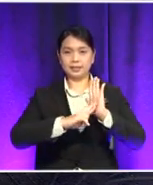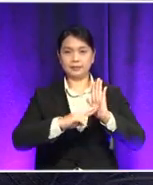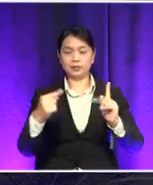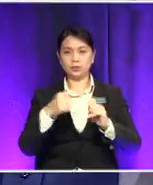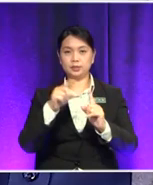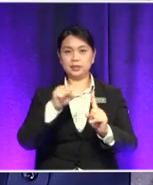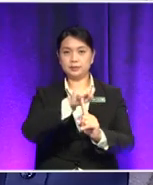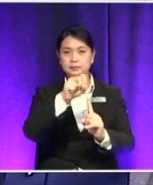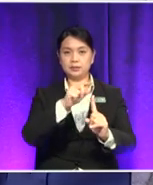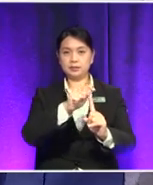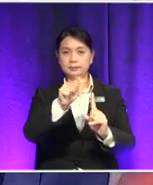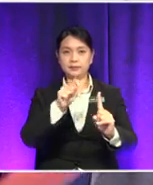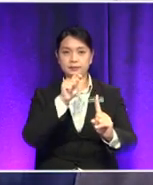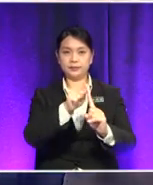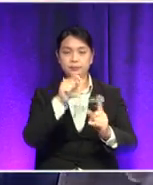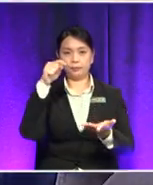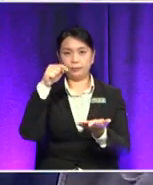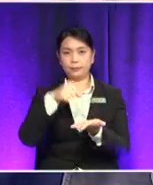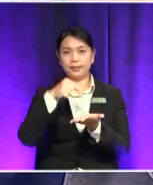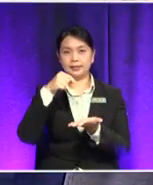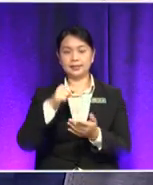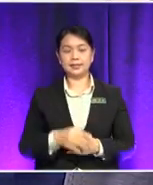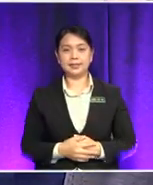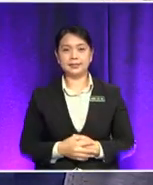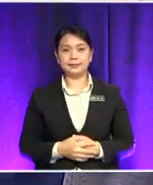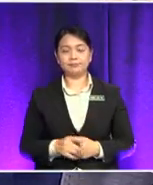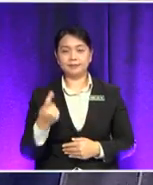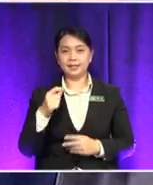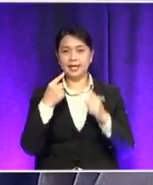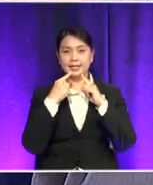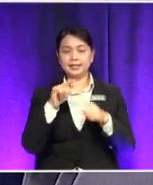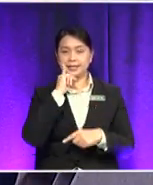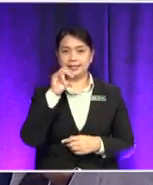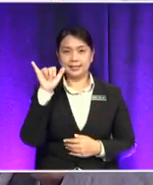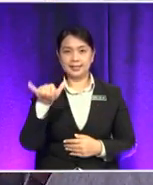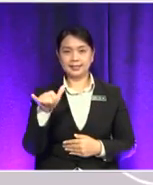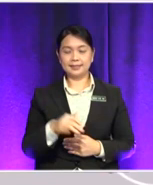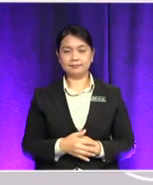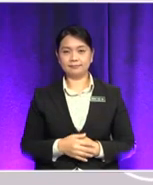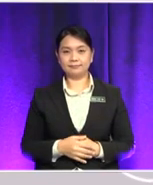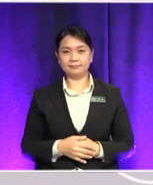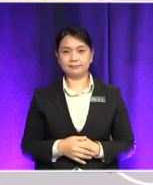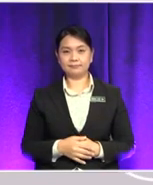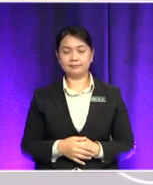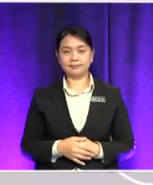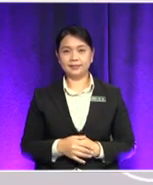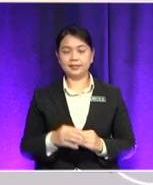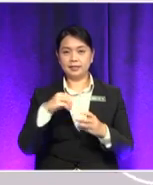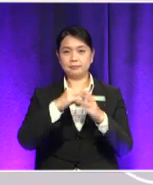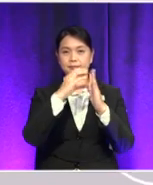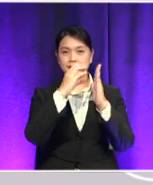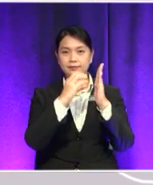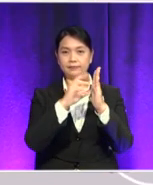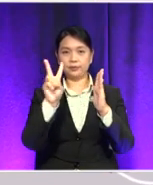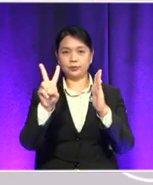specific points. So the answer is? The answer is yes. Yes. In paragraph two, there